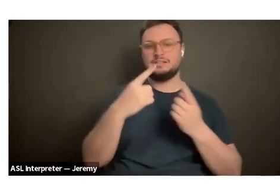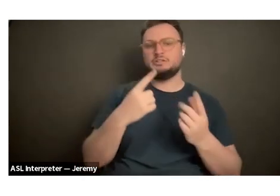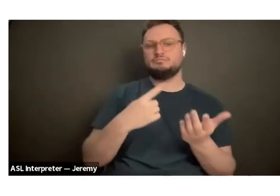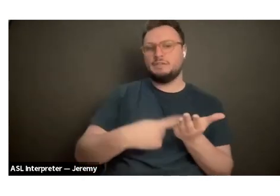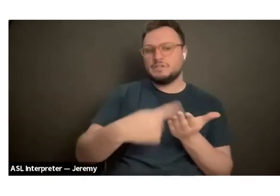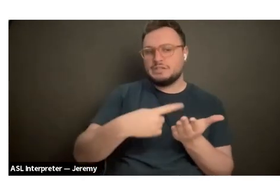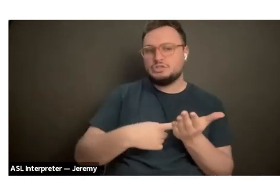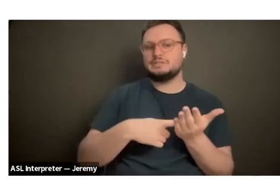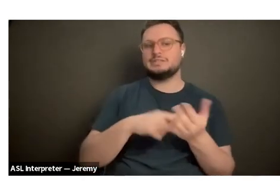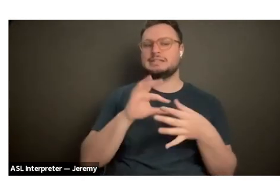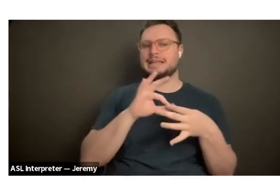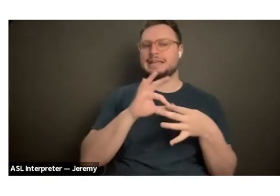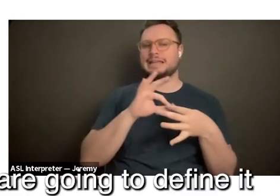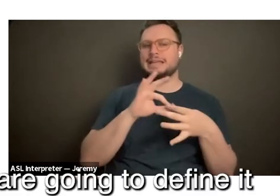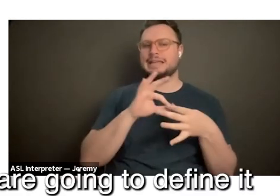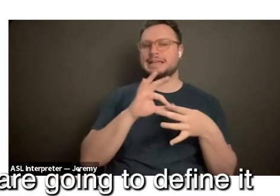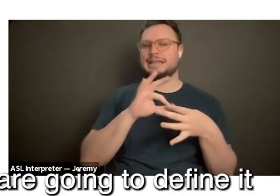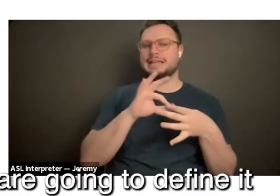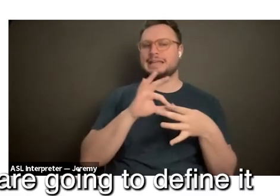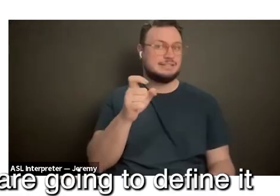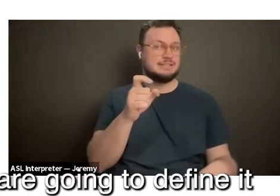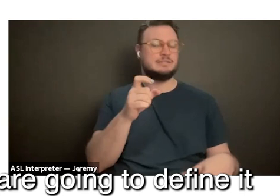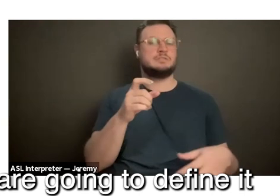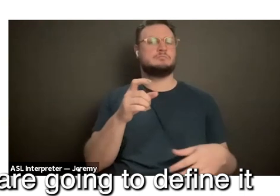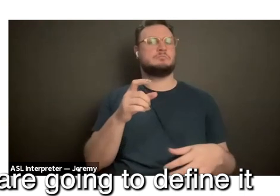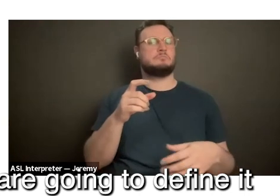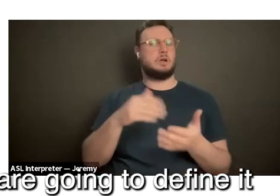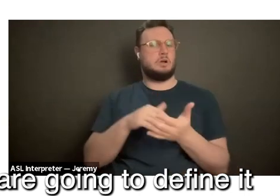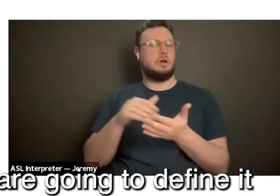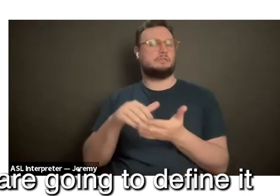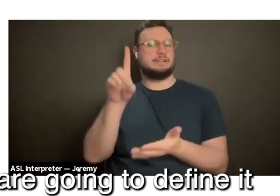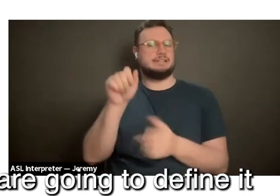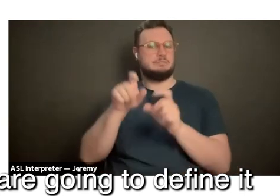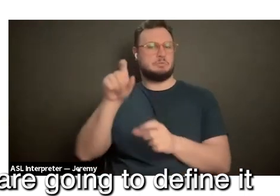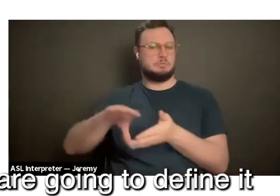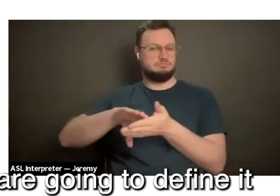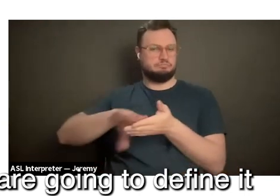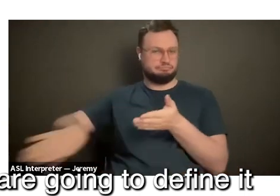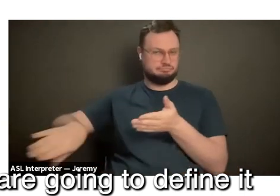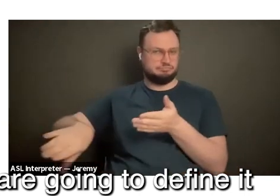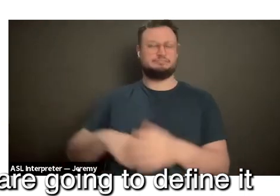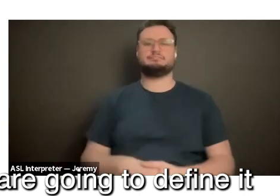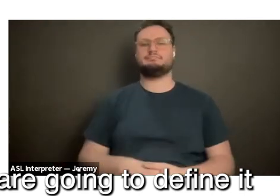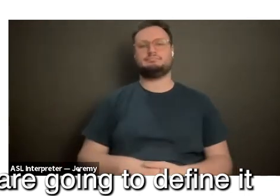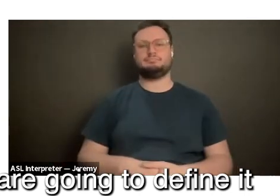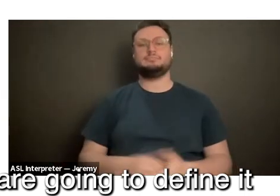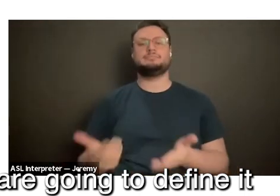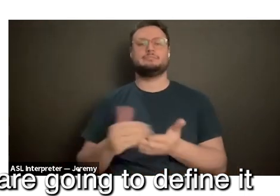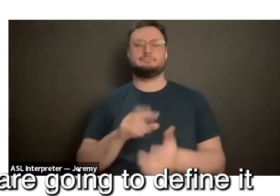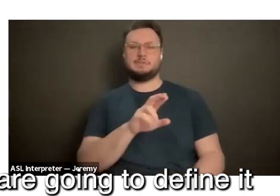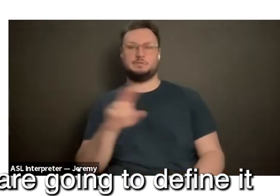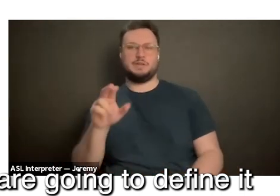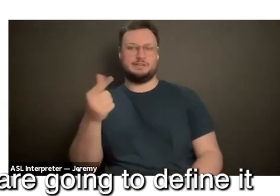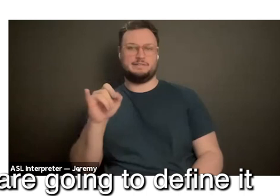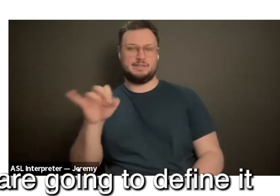wonderful animated gift on the right side of Chloe and Harry dropping a blue animated mic, doing a mic drop